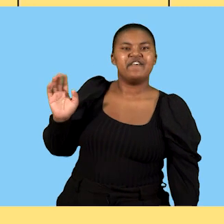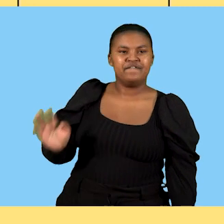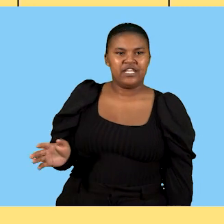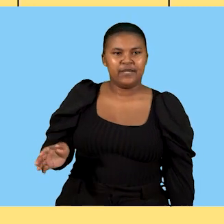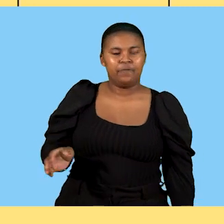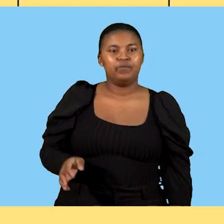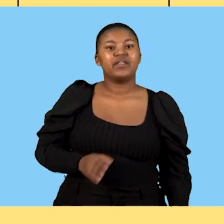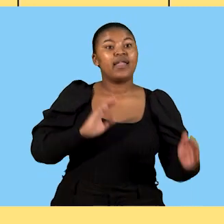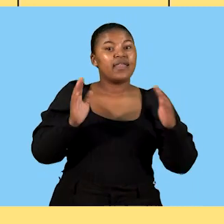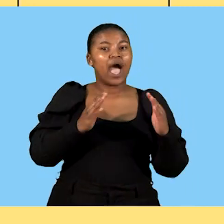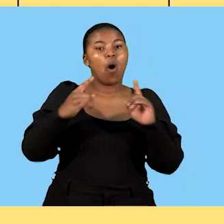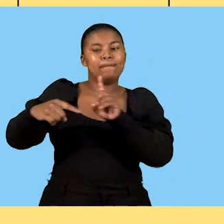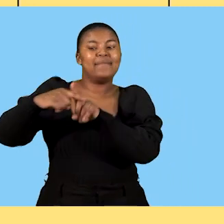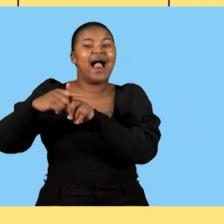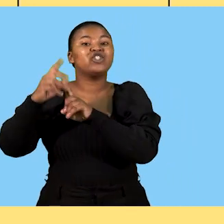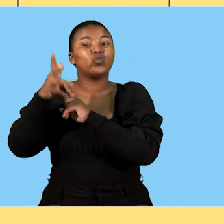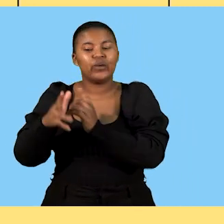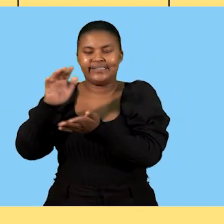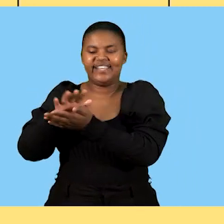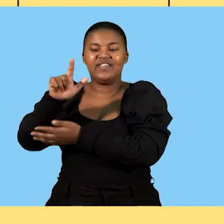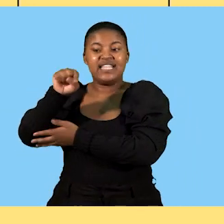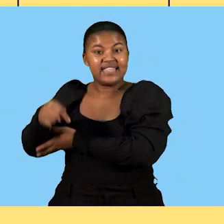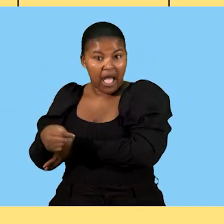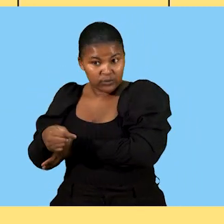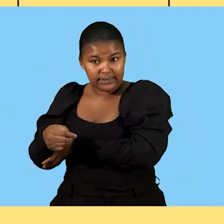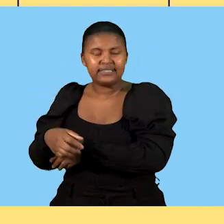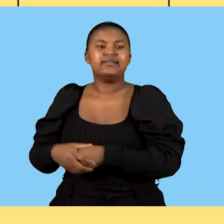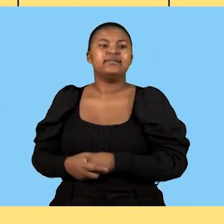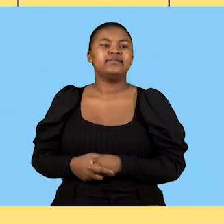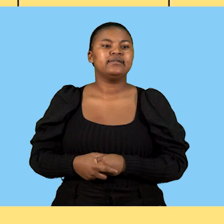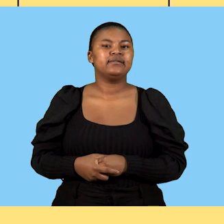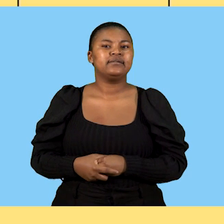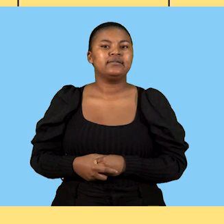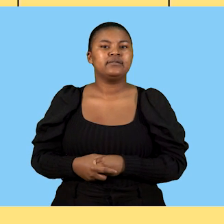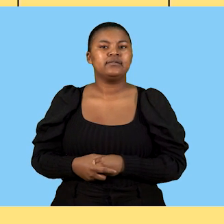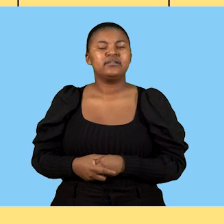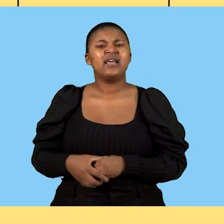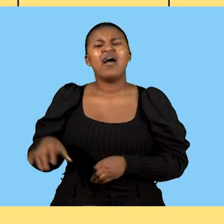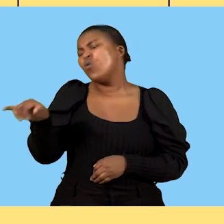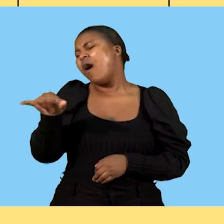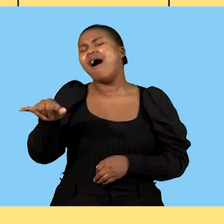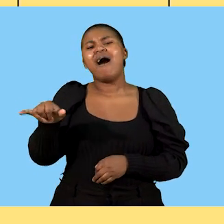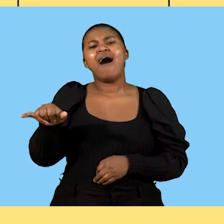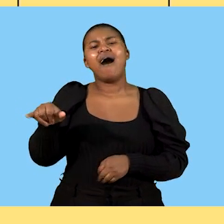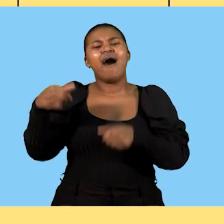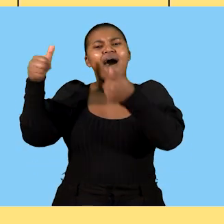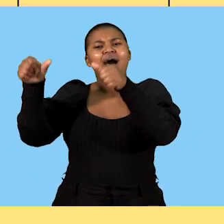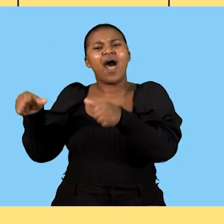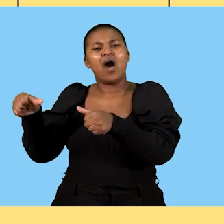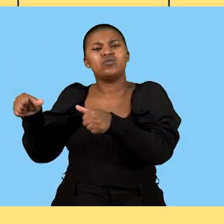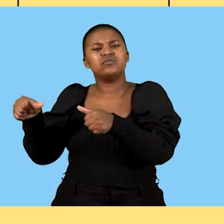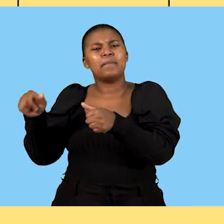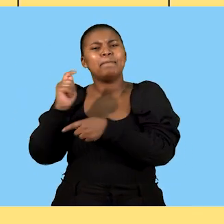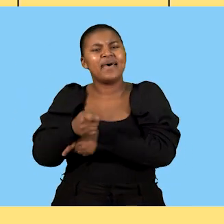we debit bank, my asset is going to be plus 17,000. Which account do we credit? We